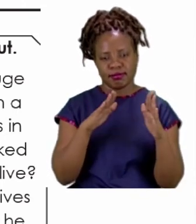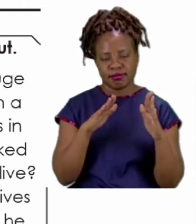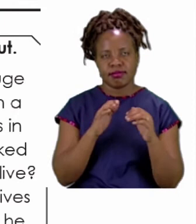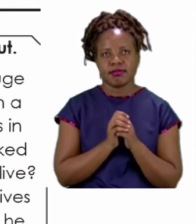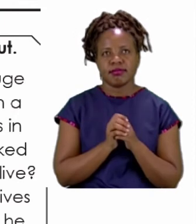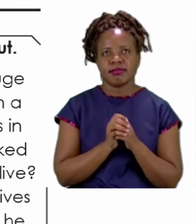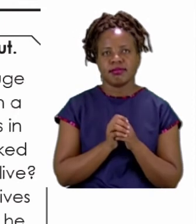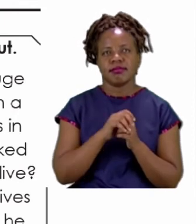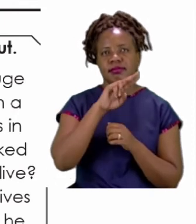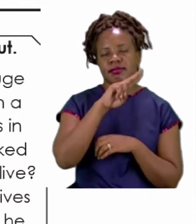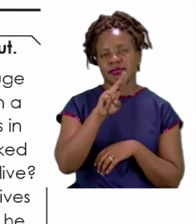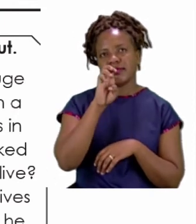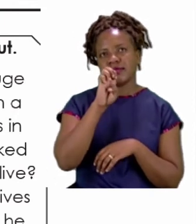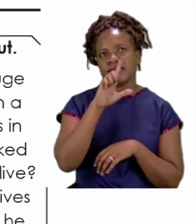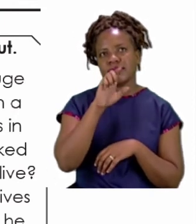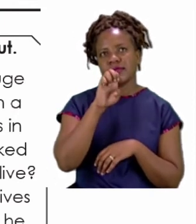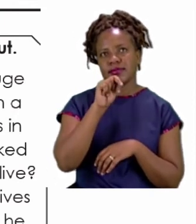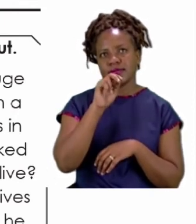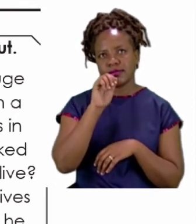for Helena's house.